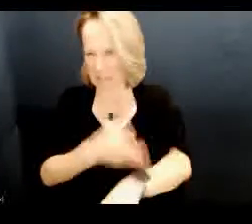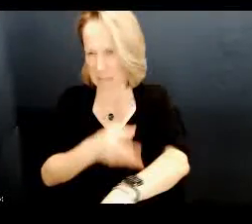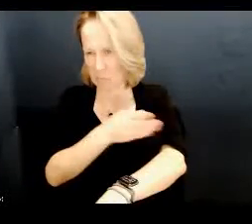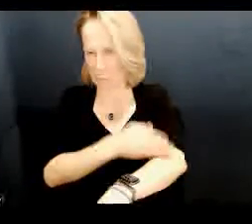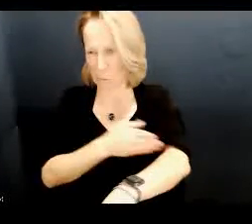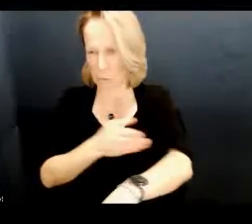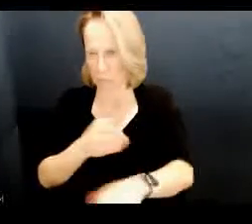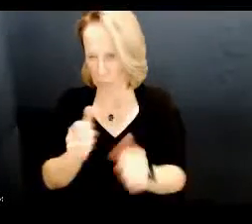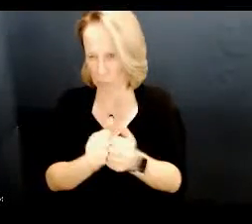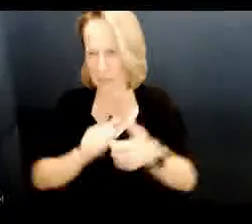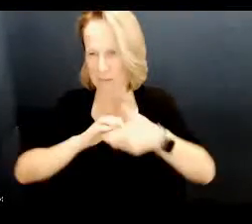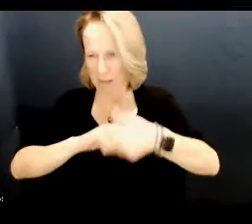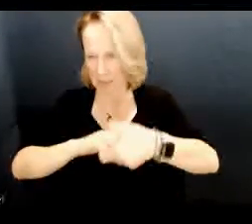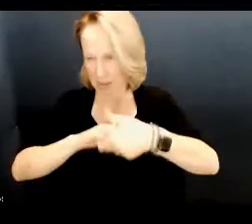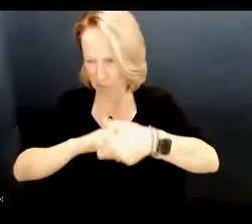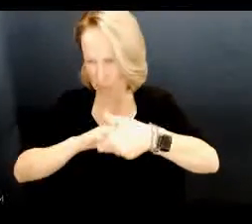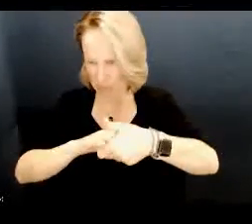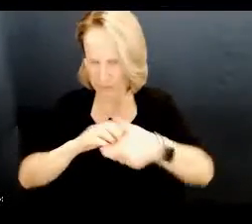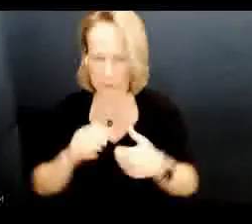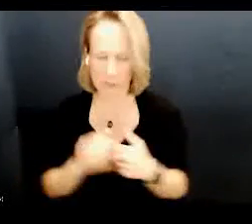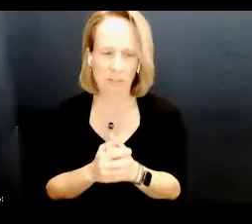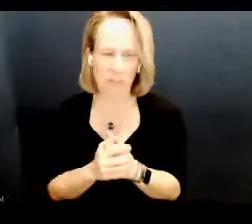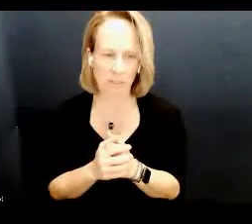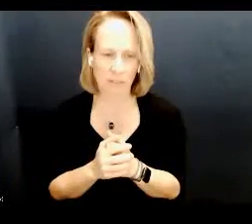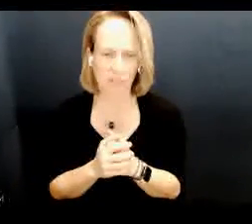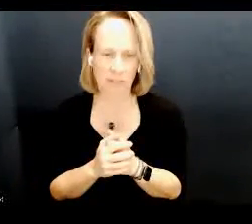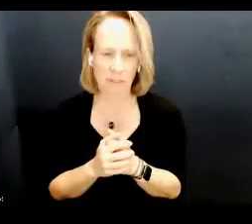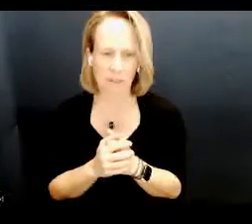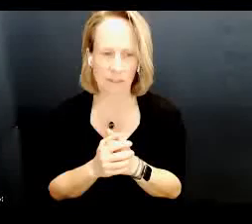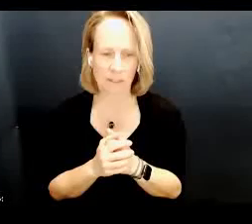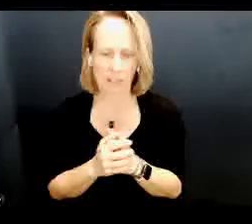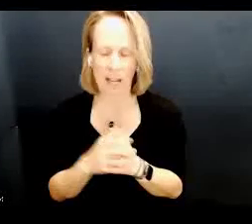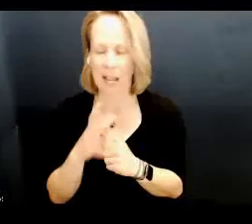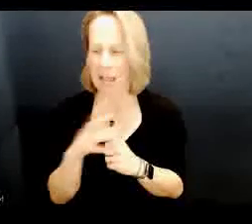collaboration. All right, and then I saw a comment